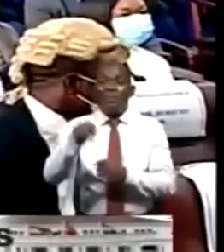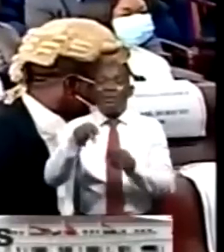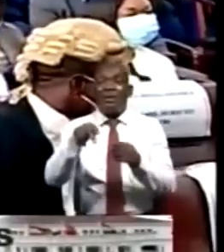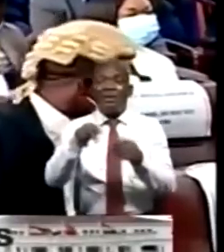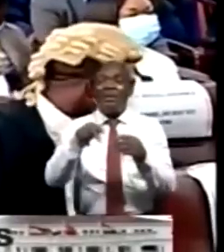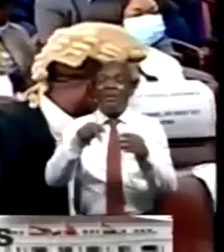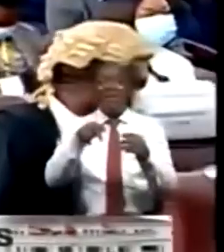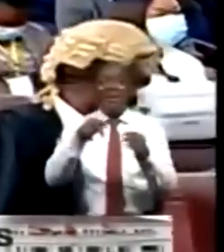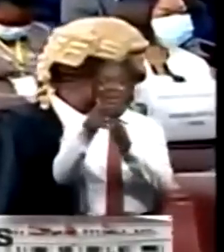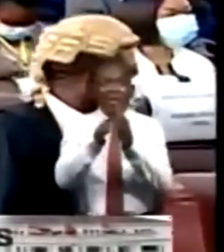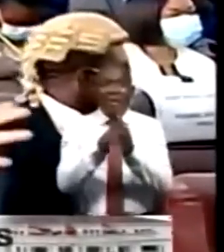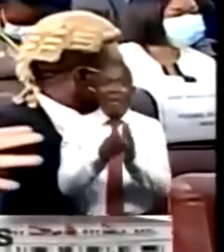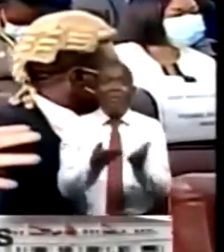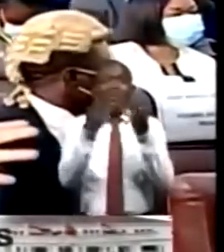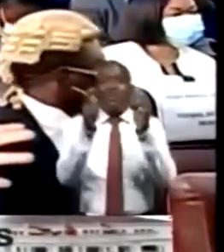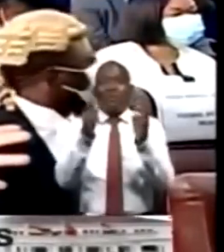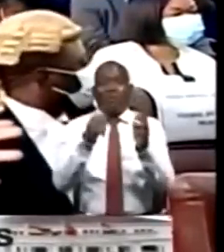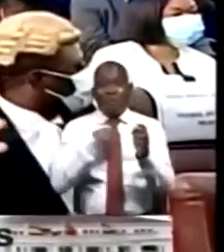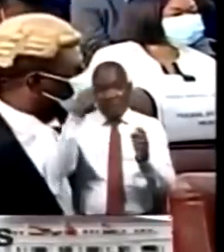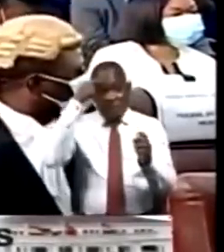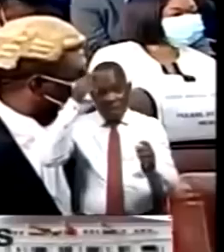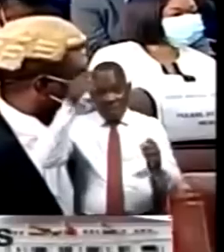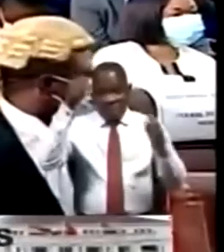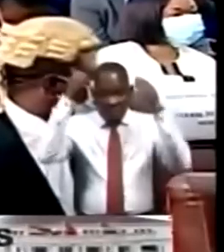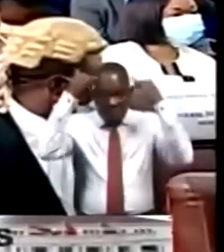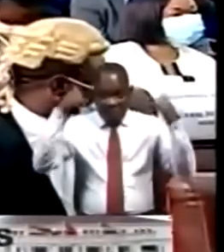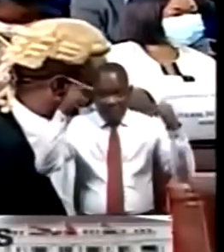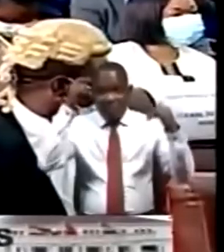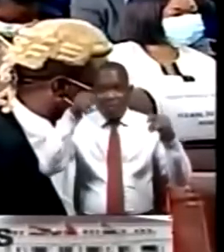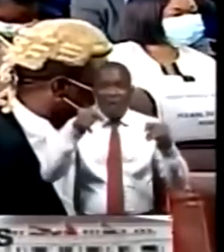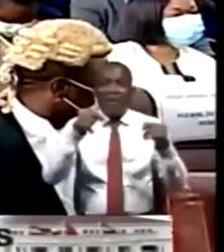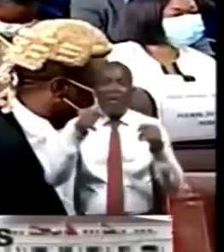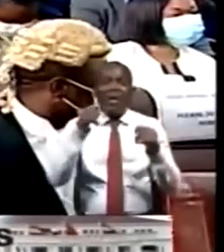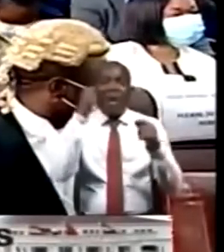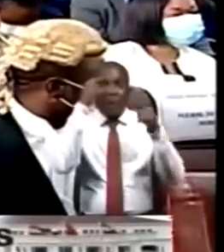an objection, and I believe your lordships may want to consider that, and